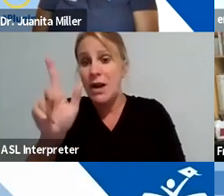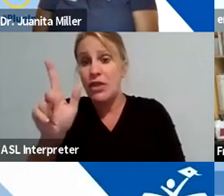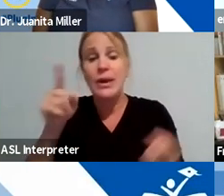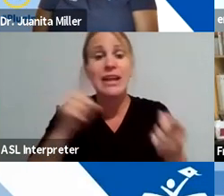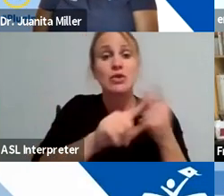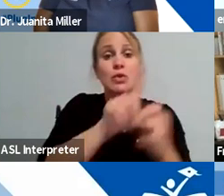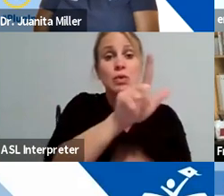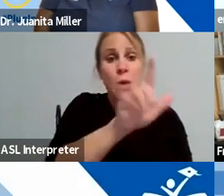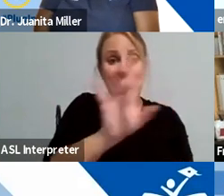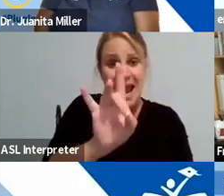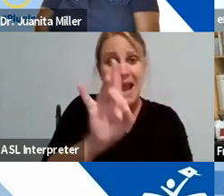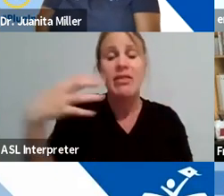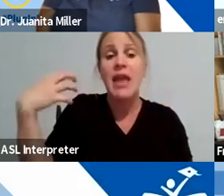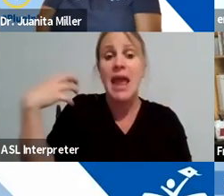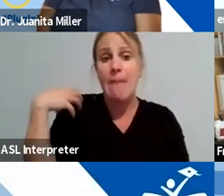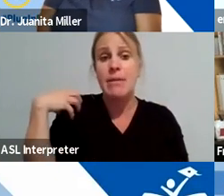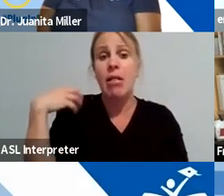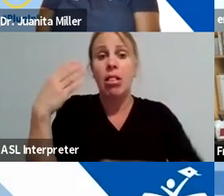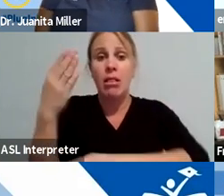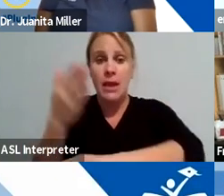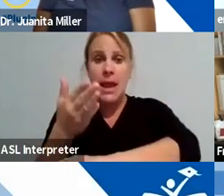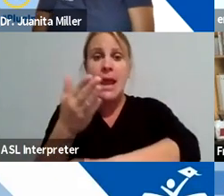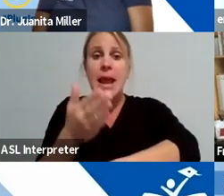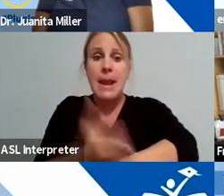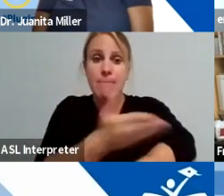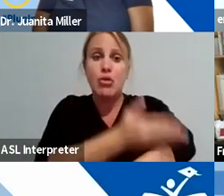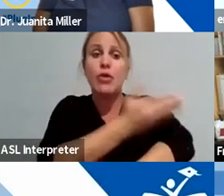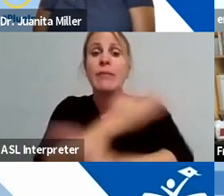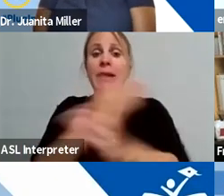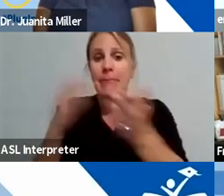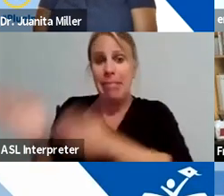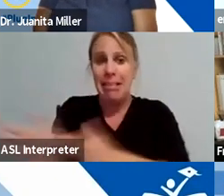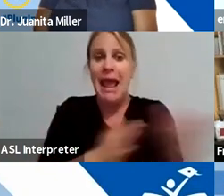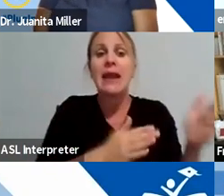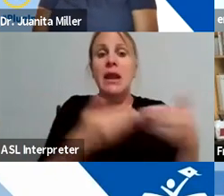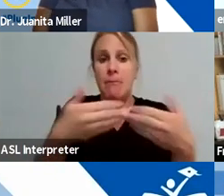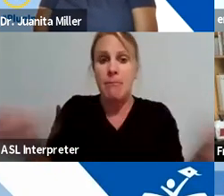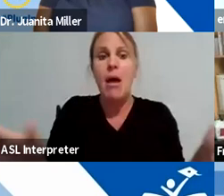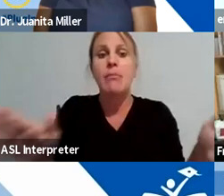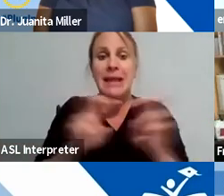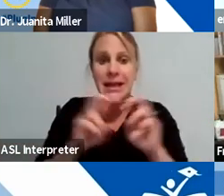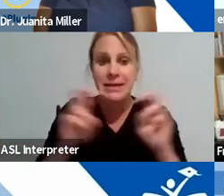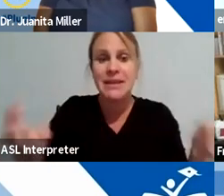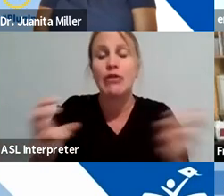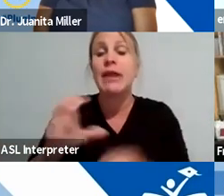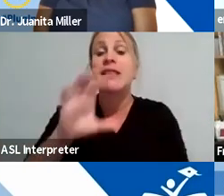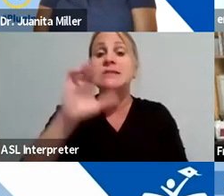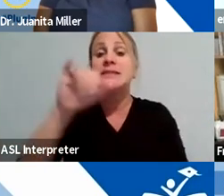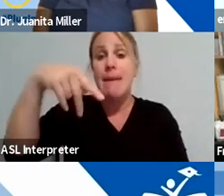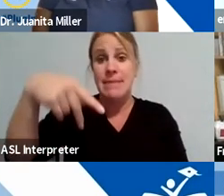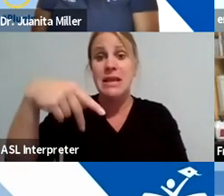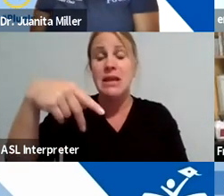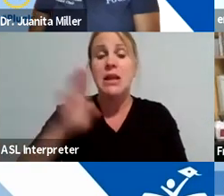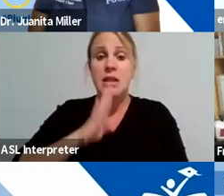2028 capital improvement planning public hearing, CIP. The Board of Education